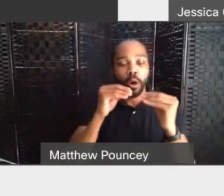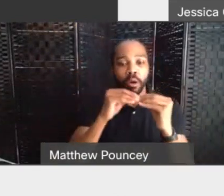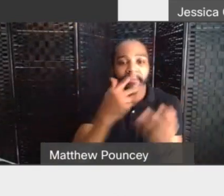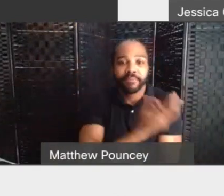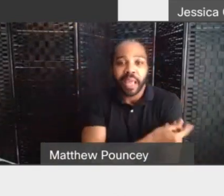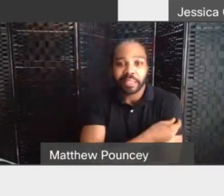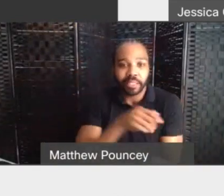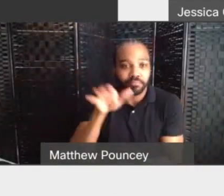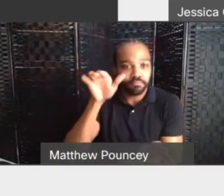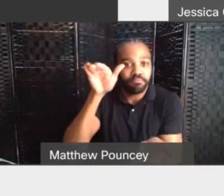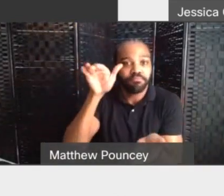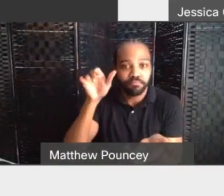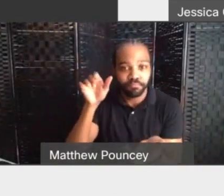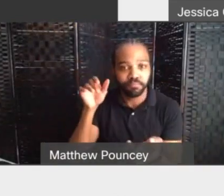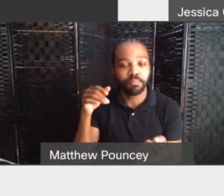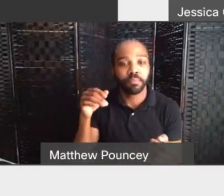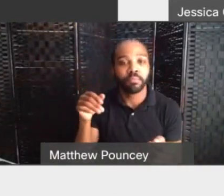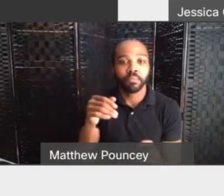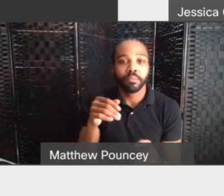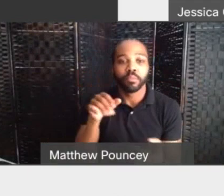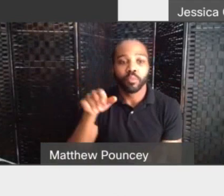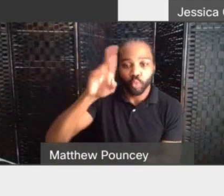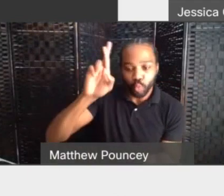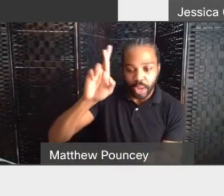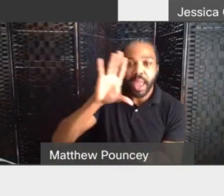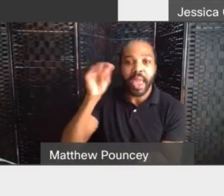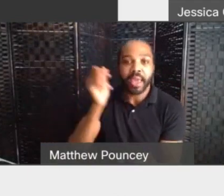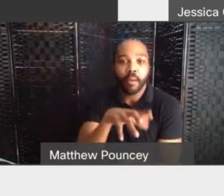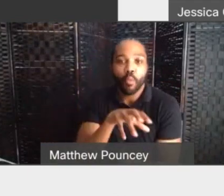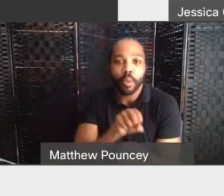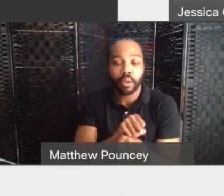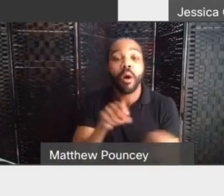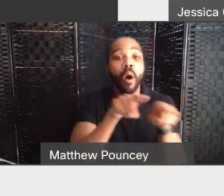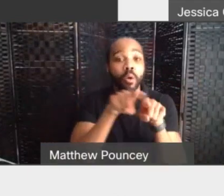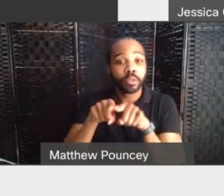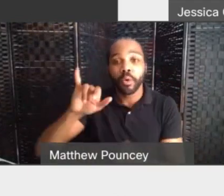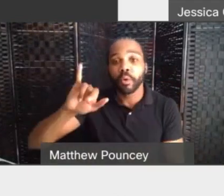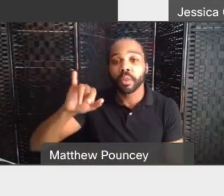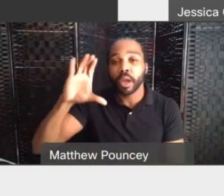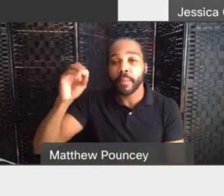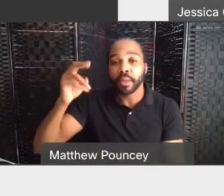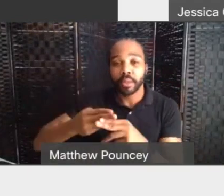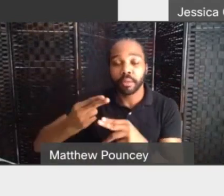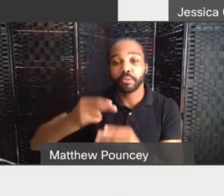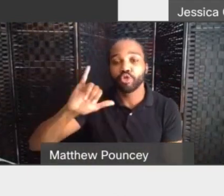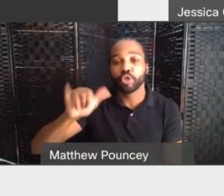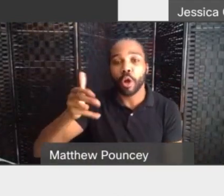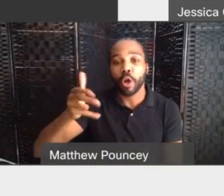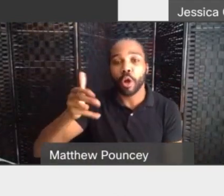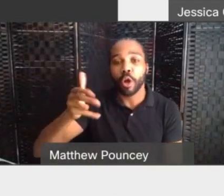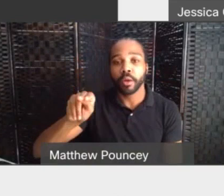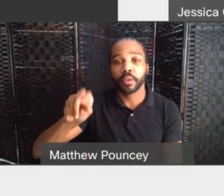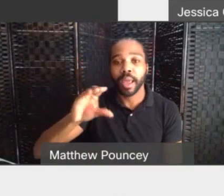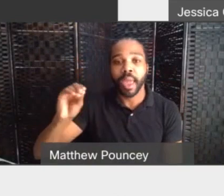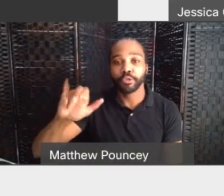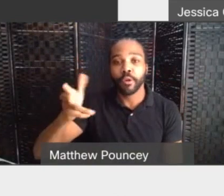vaccine doses and appointments. Also, Johnson & Johnson should be coming up very soon. So that will actually add to